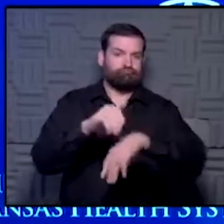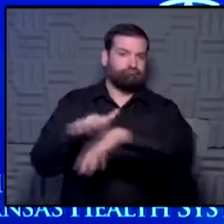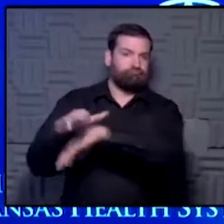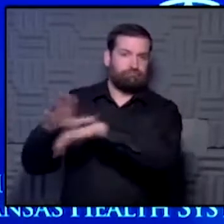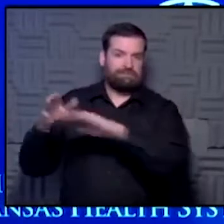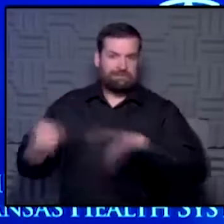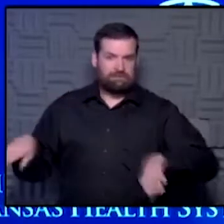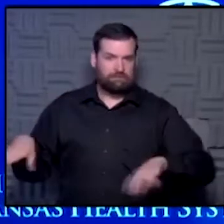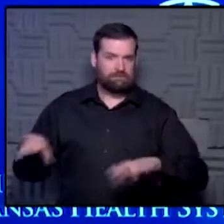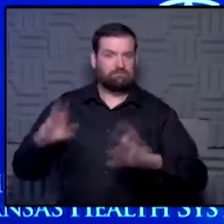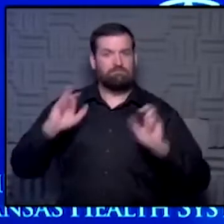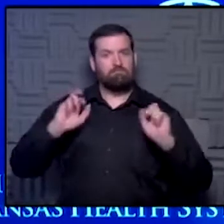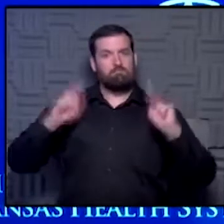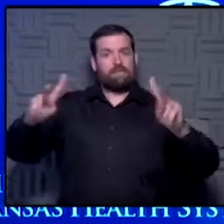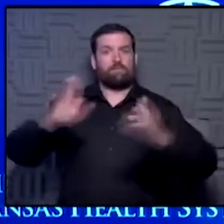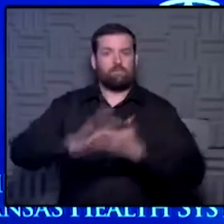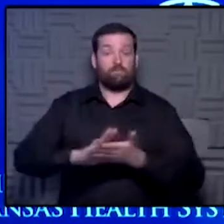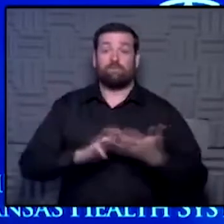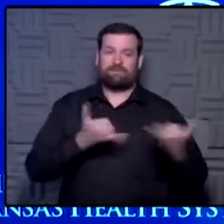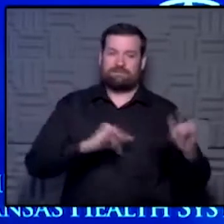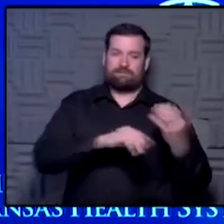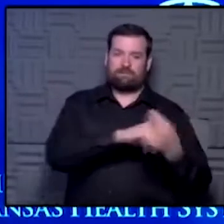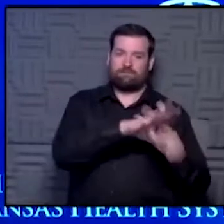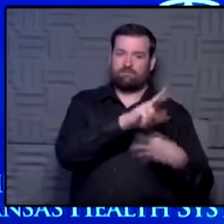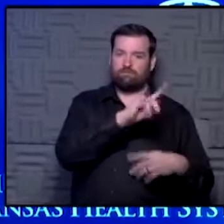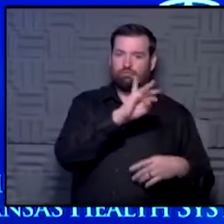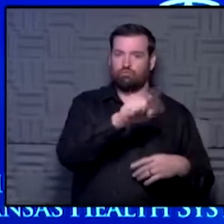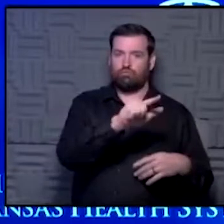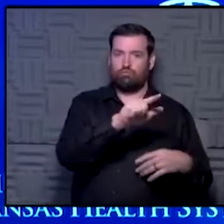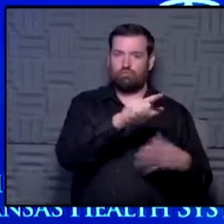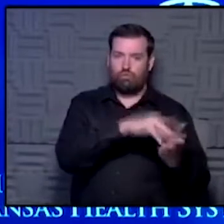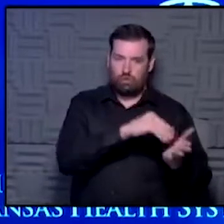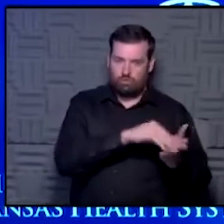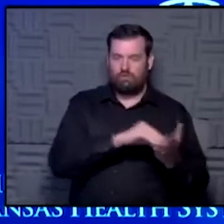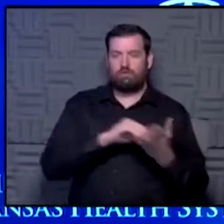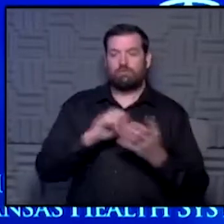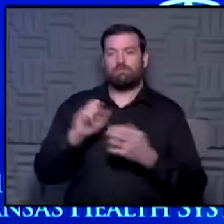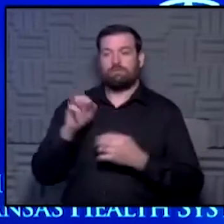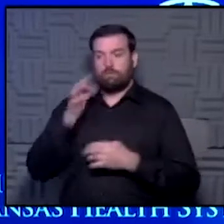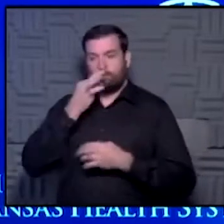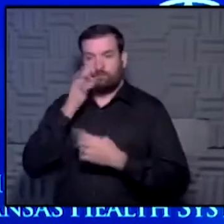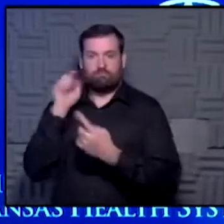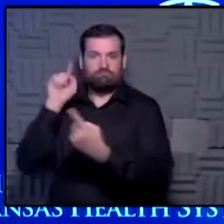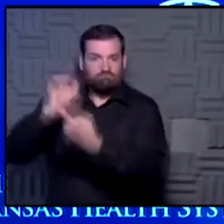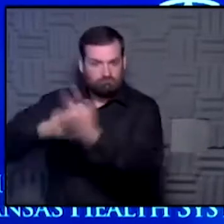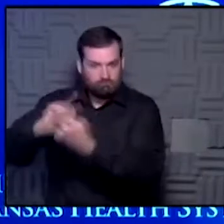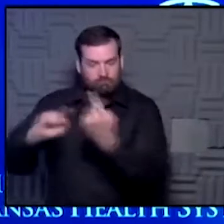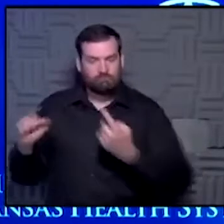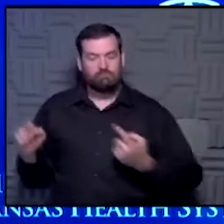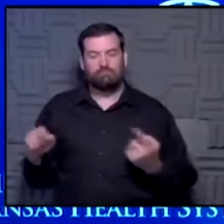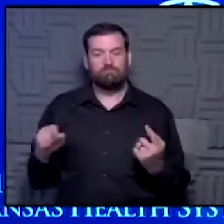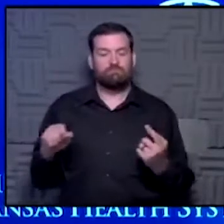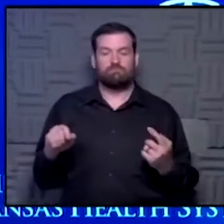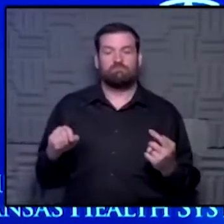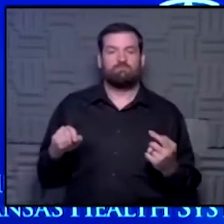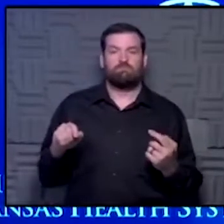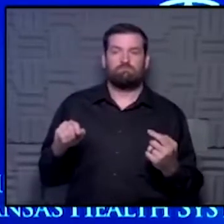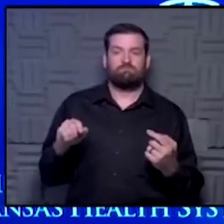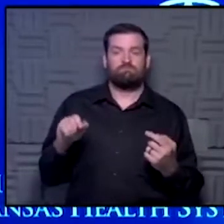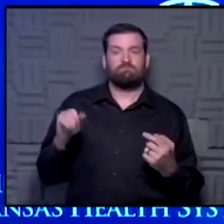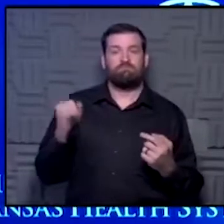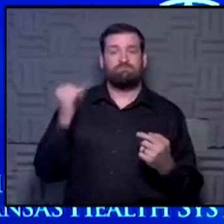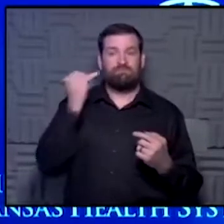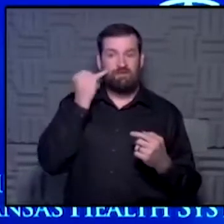potentially those that are still virtual learning that may start sending them back. Are we compounding exponentially if we